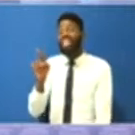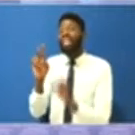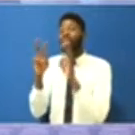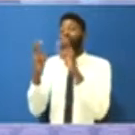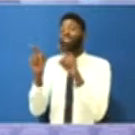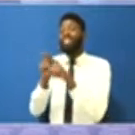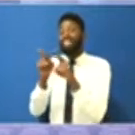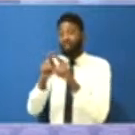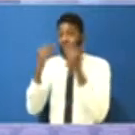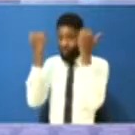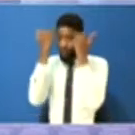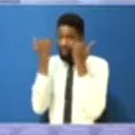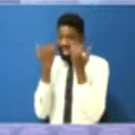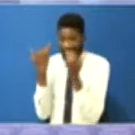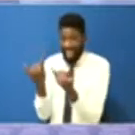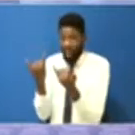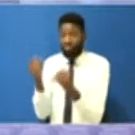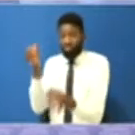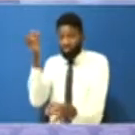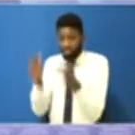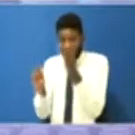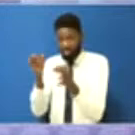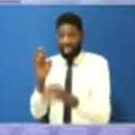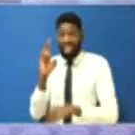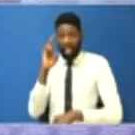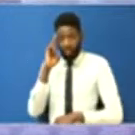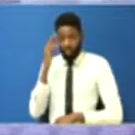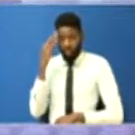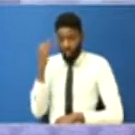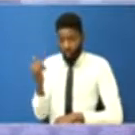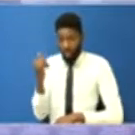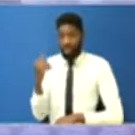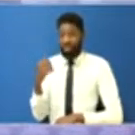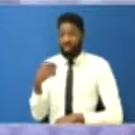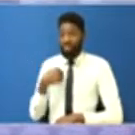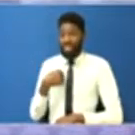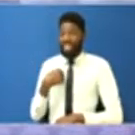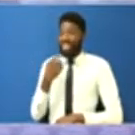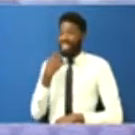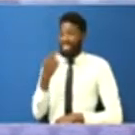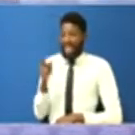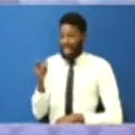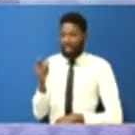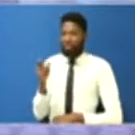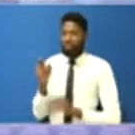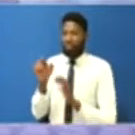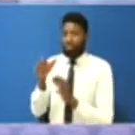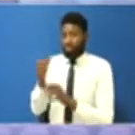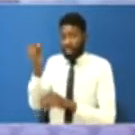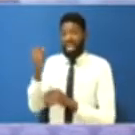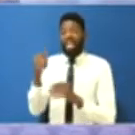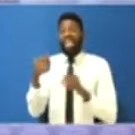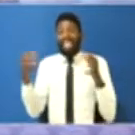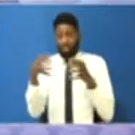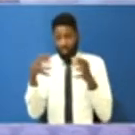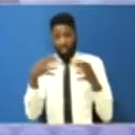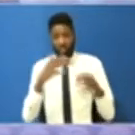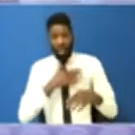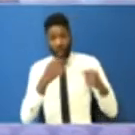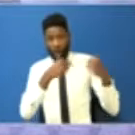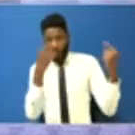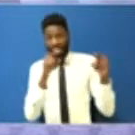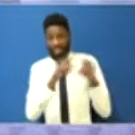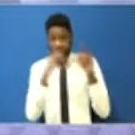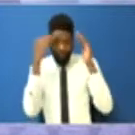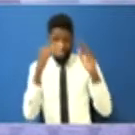is before the court and you know the reason i sympathize is that if my opponent and his team focused on going to the people then they